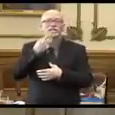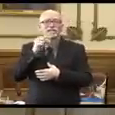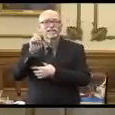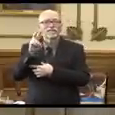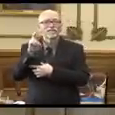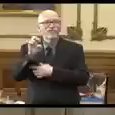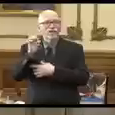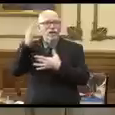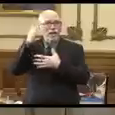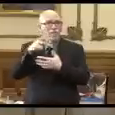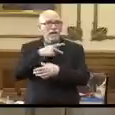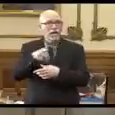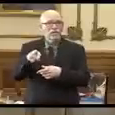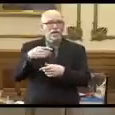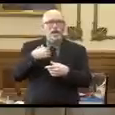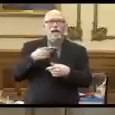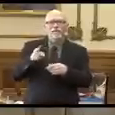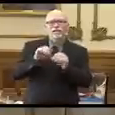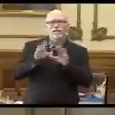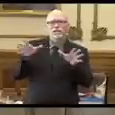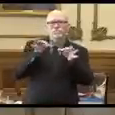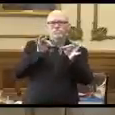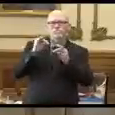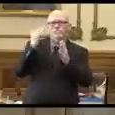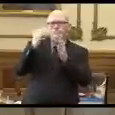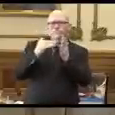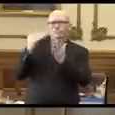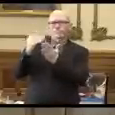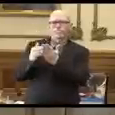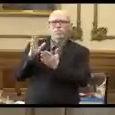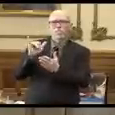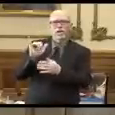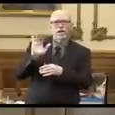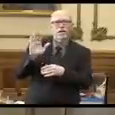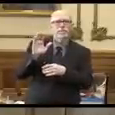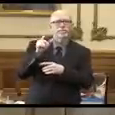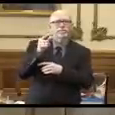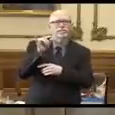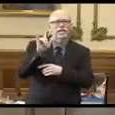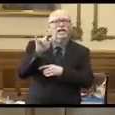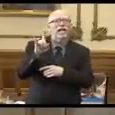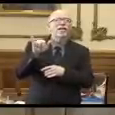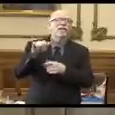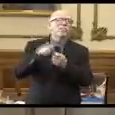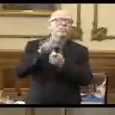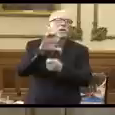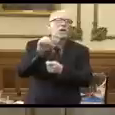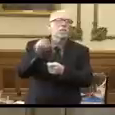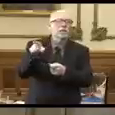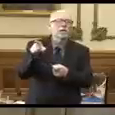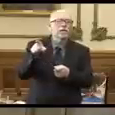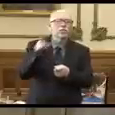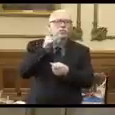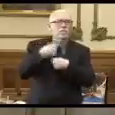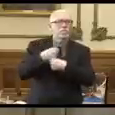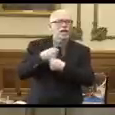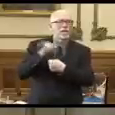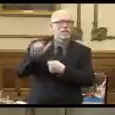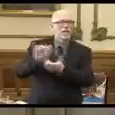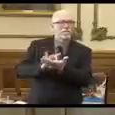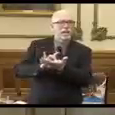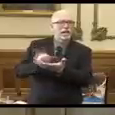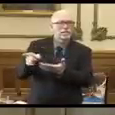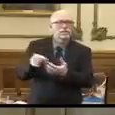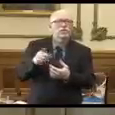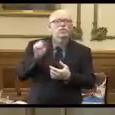patient is pretty well outlined by Gilead, the particular company that makes this drug. And